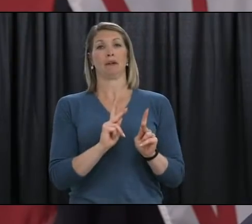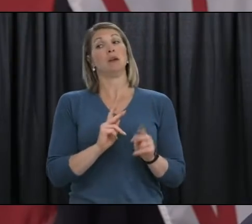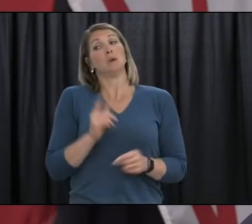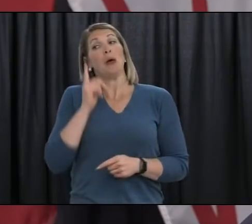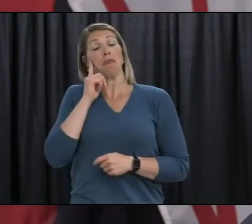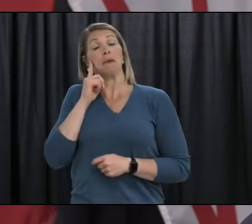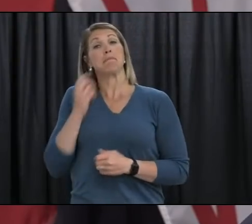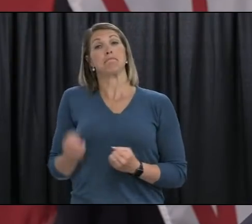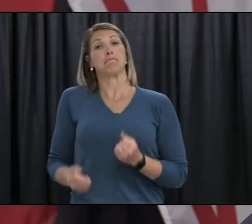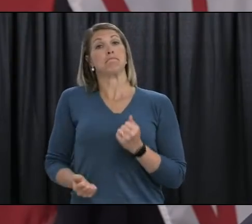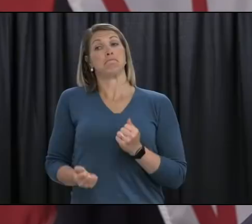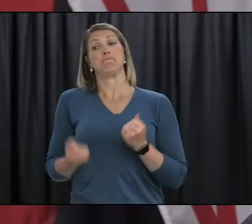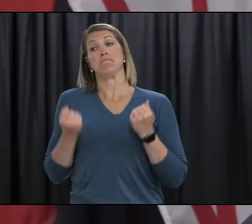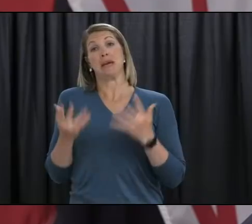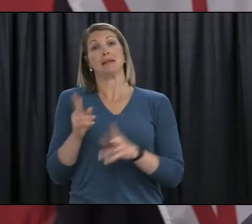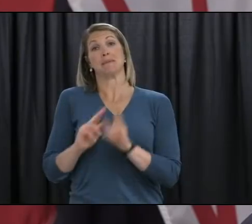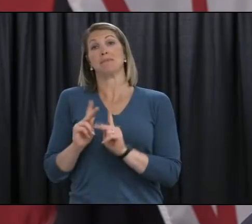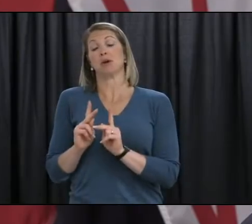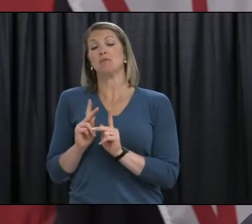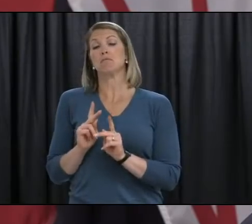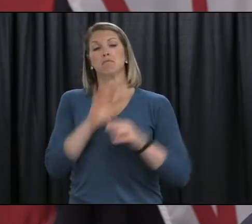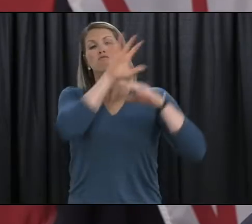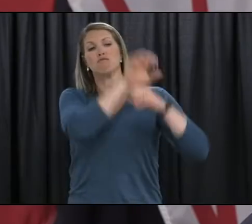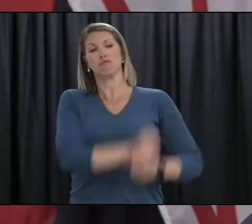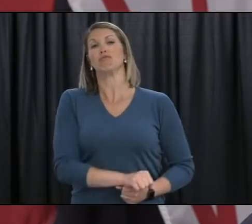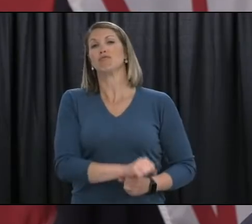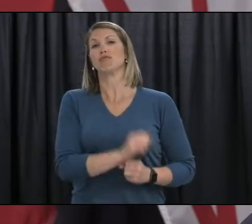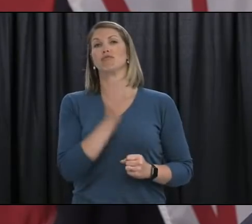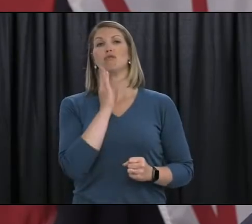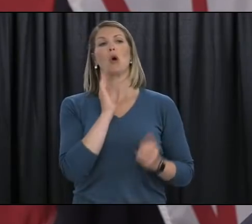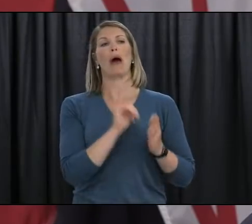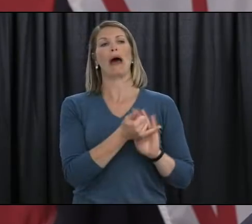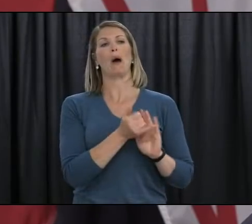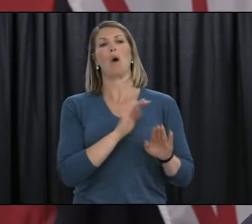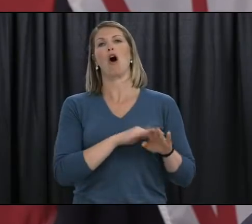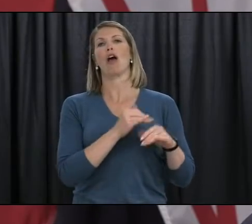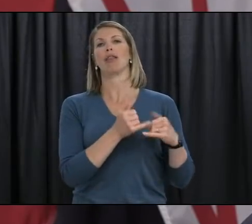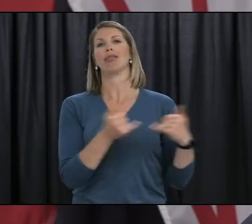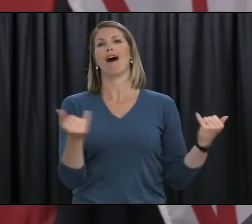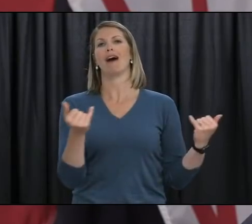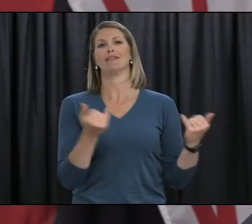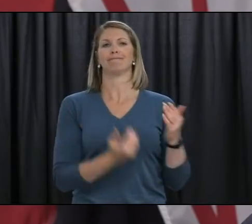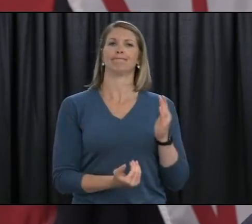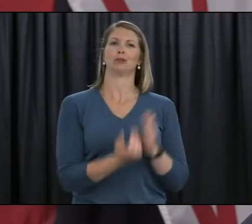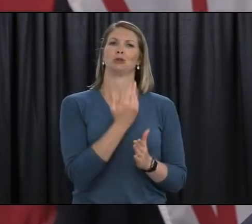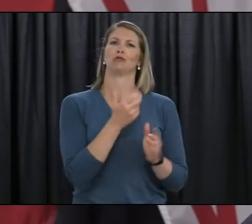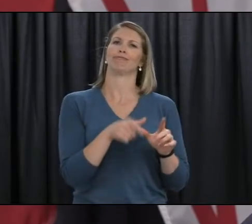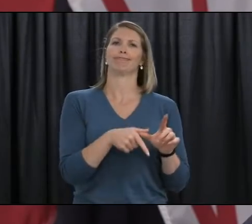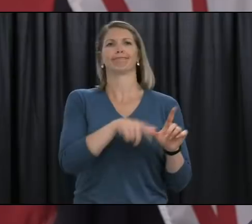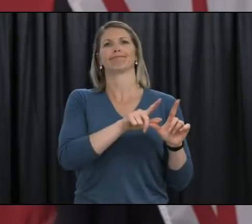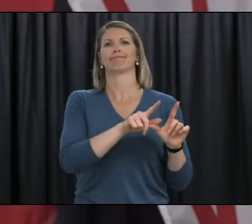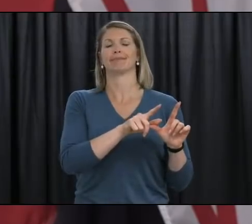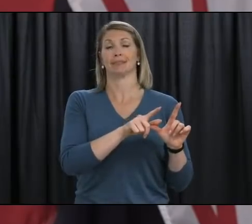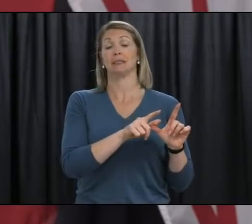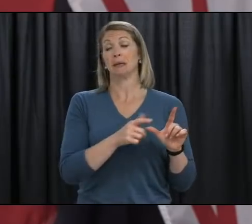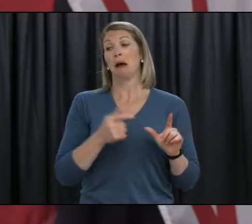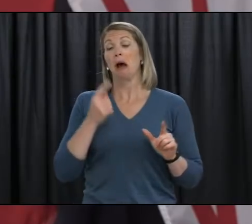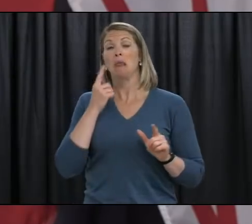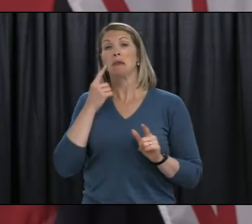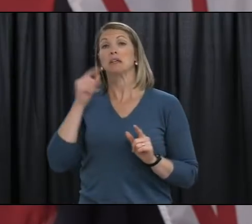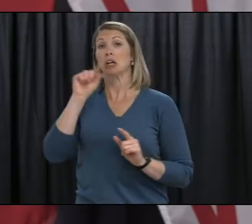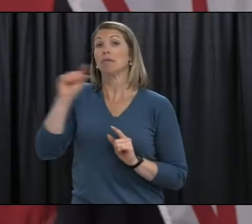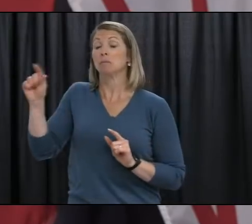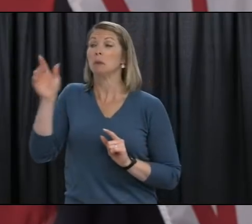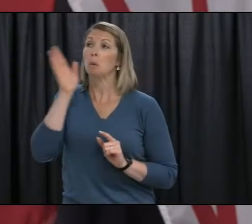the in-person appointments or the way they provided those services. And I will continue as a government to explore